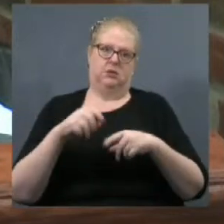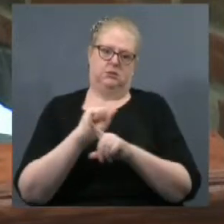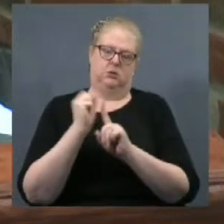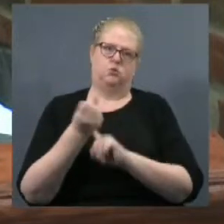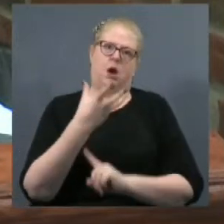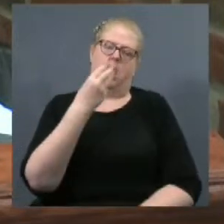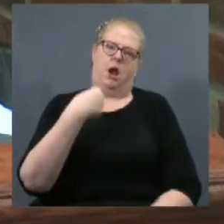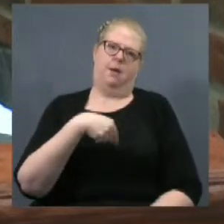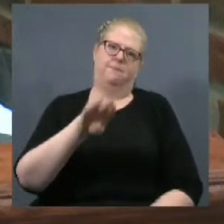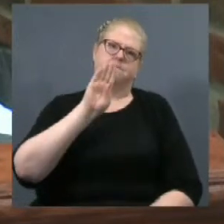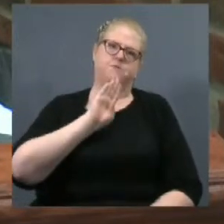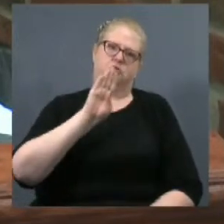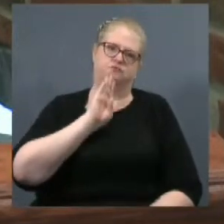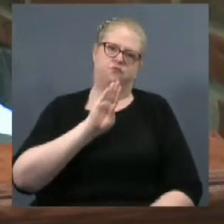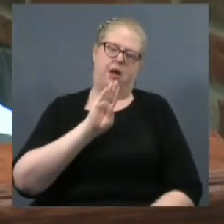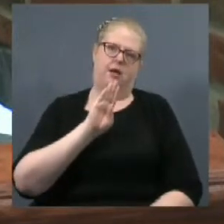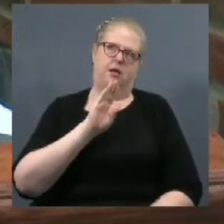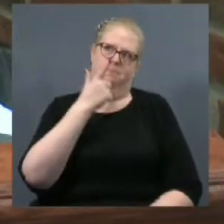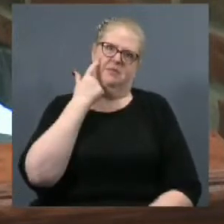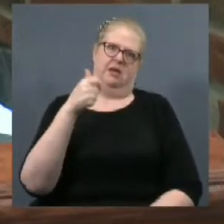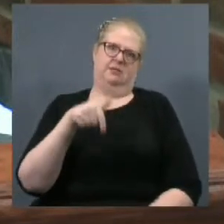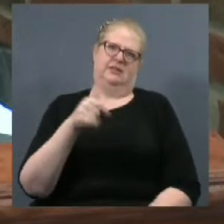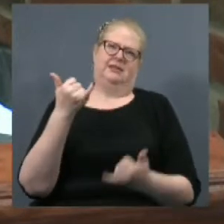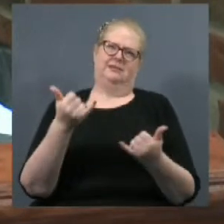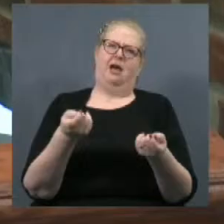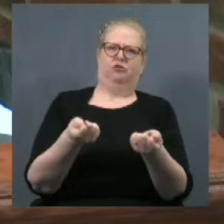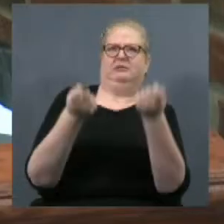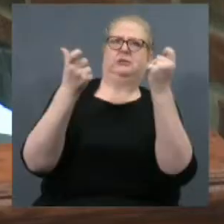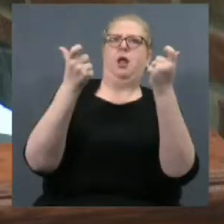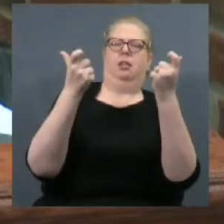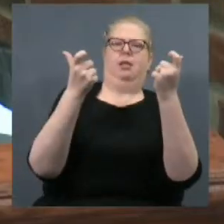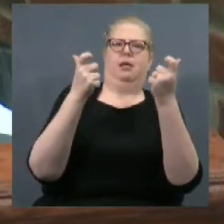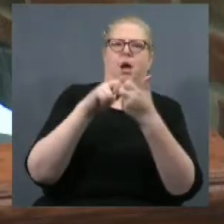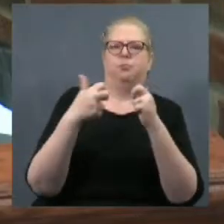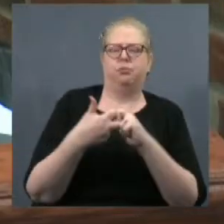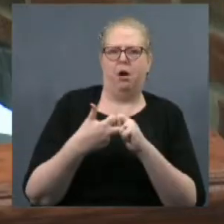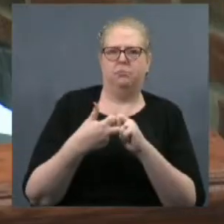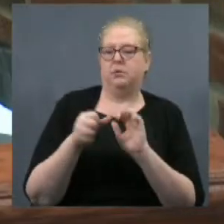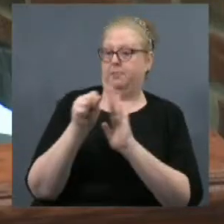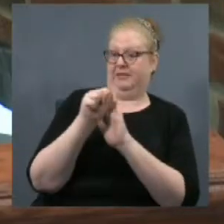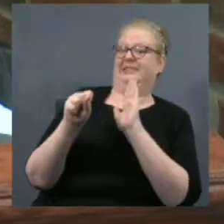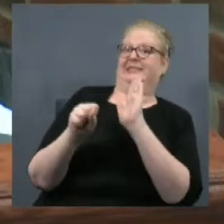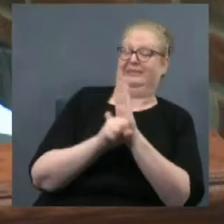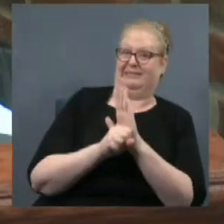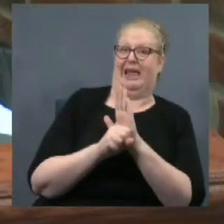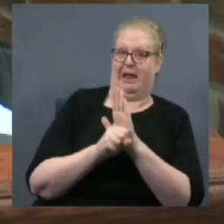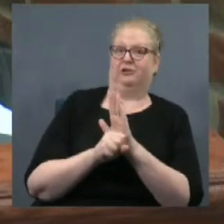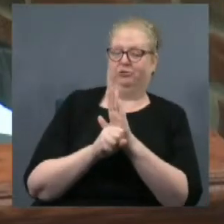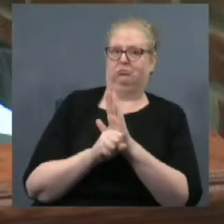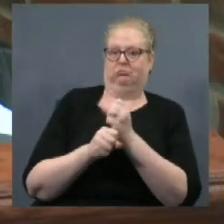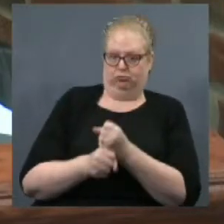this is suddenly a problem that that the state created us, or created y'all.